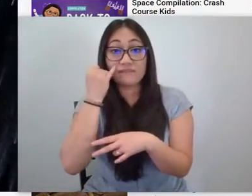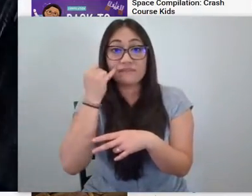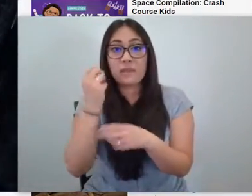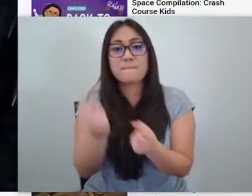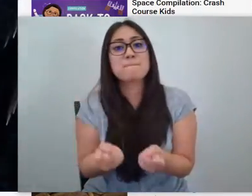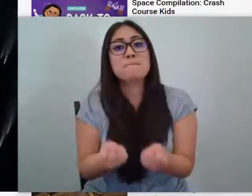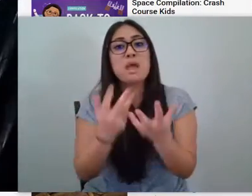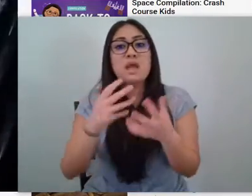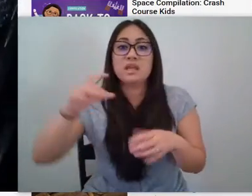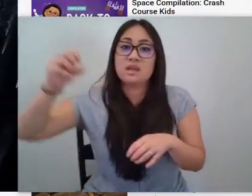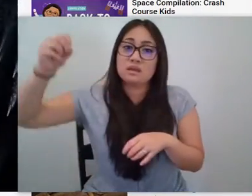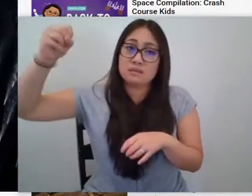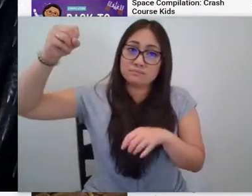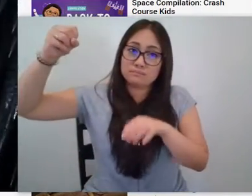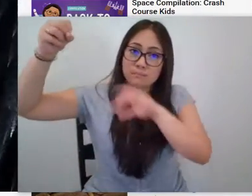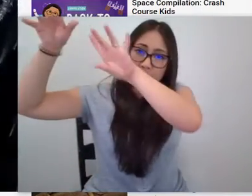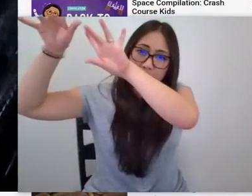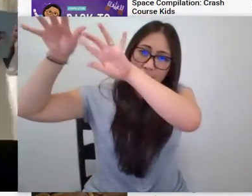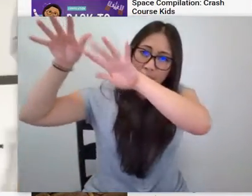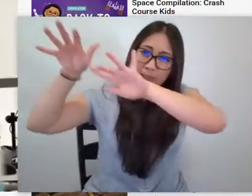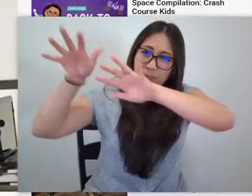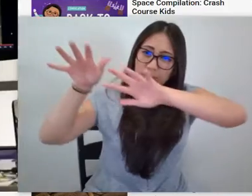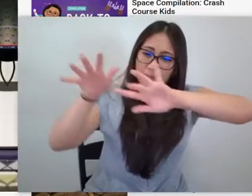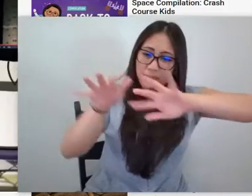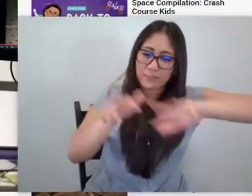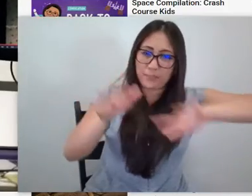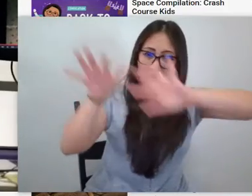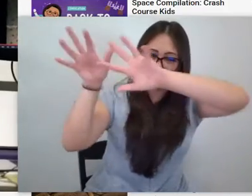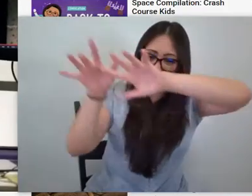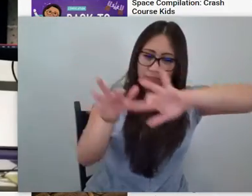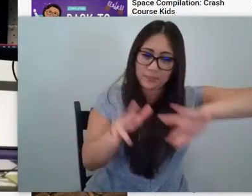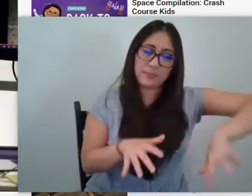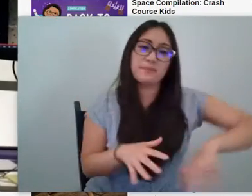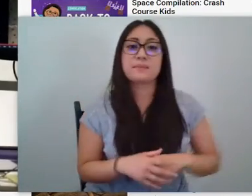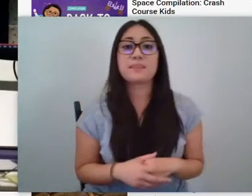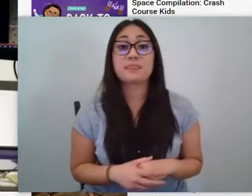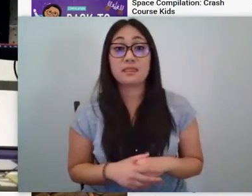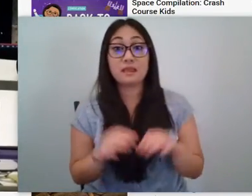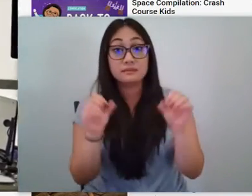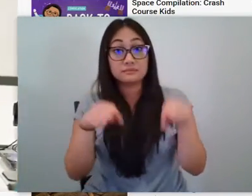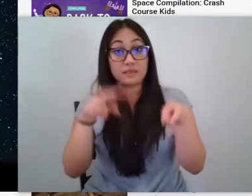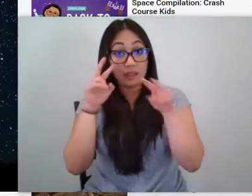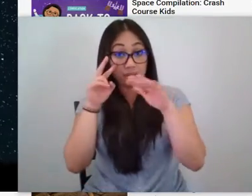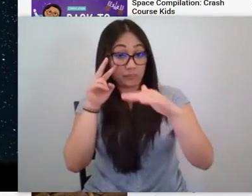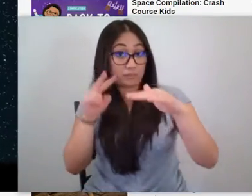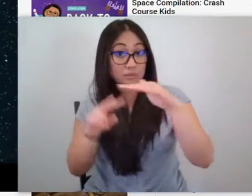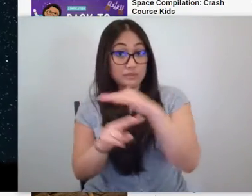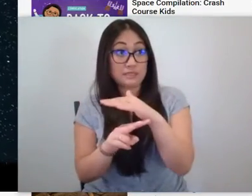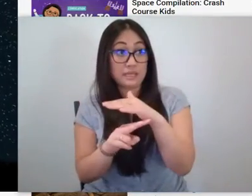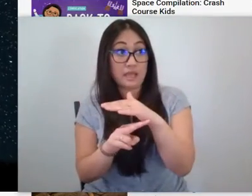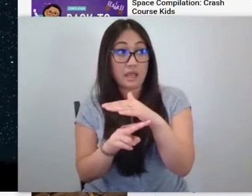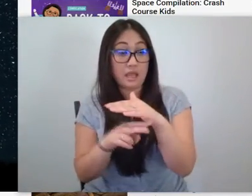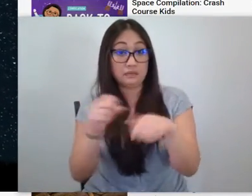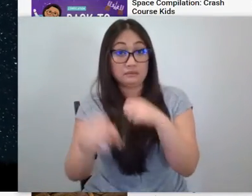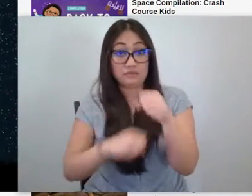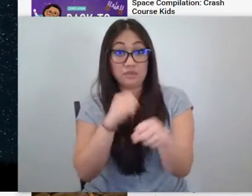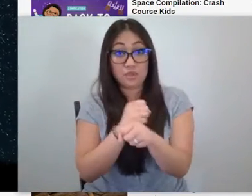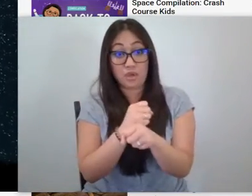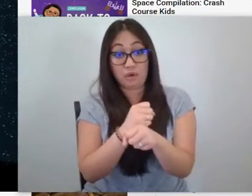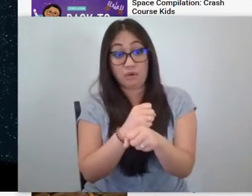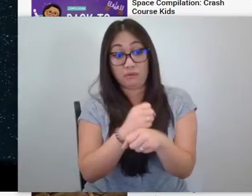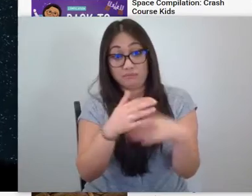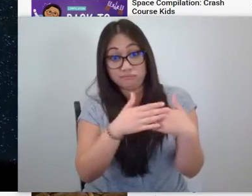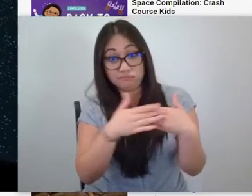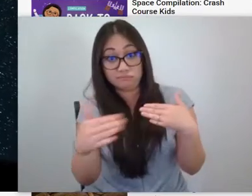shooting stars falling from the sky. Meteor showers can be predicted throughout the year. If you get the opportunity to see